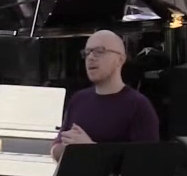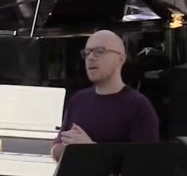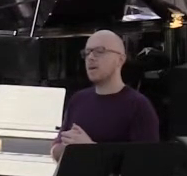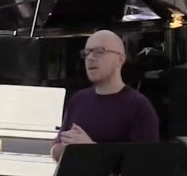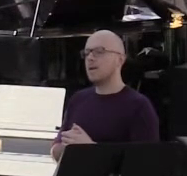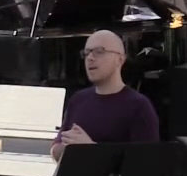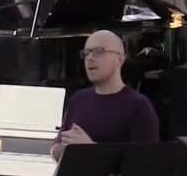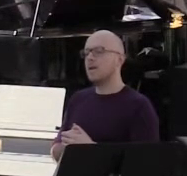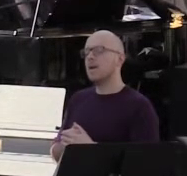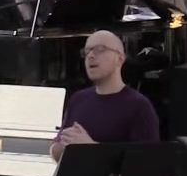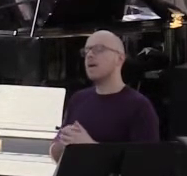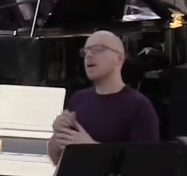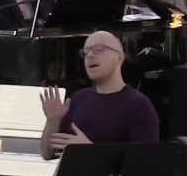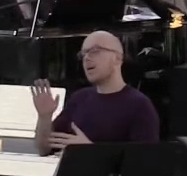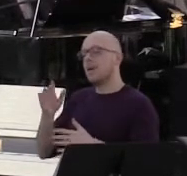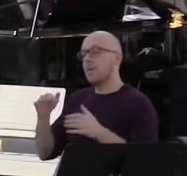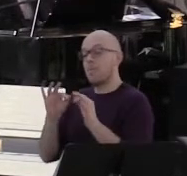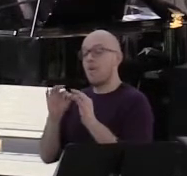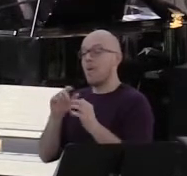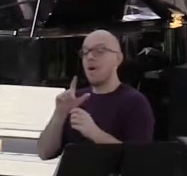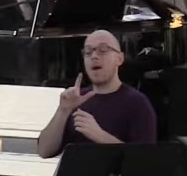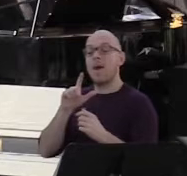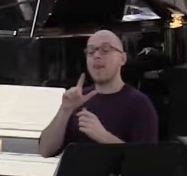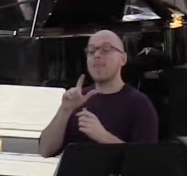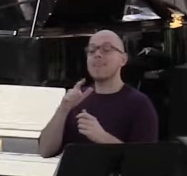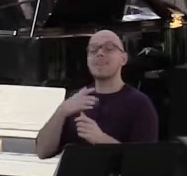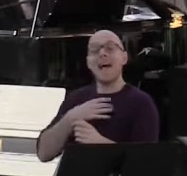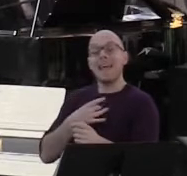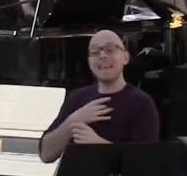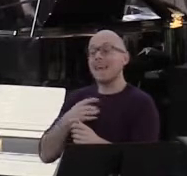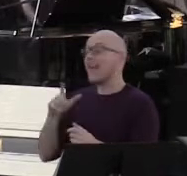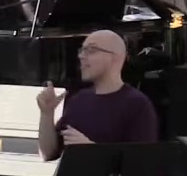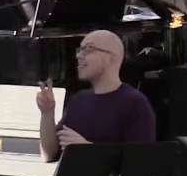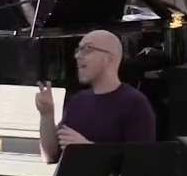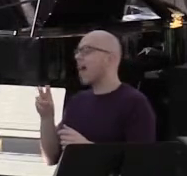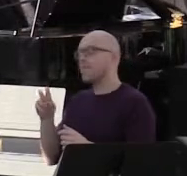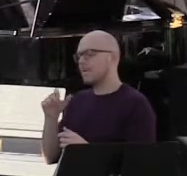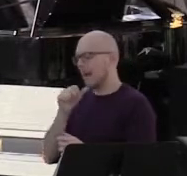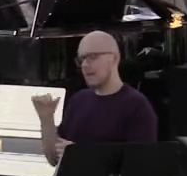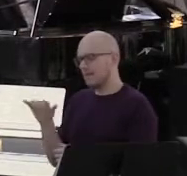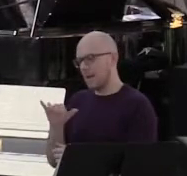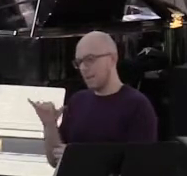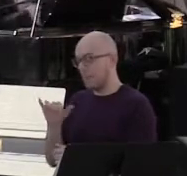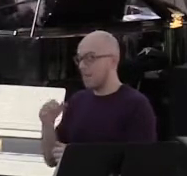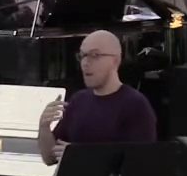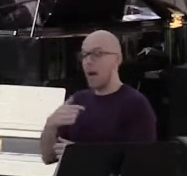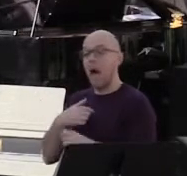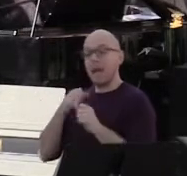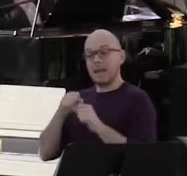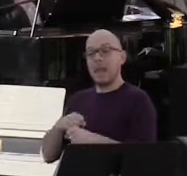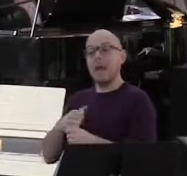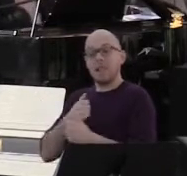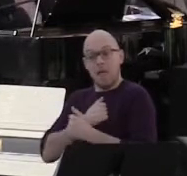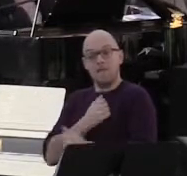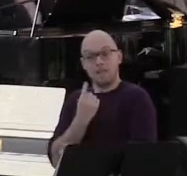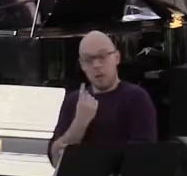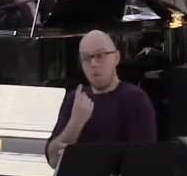Let's not confuse love with like. You can love someone while liking